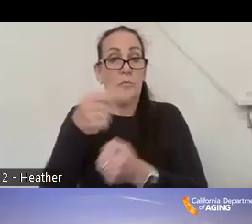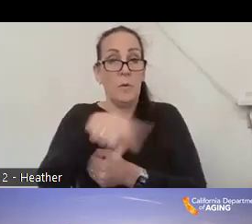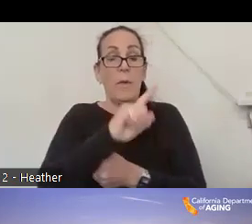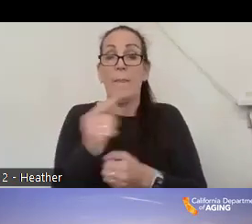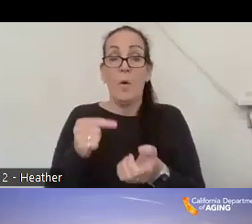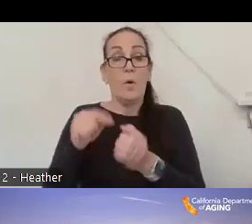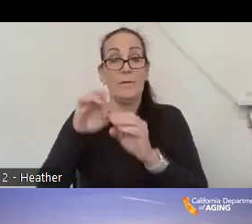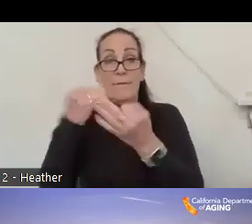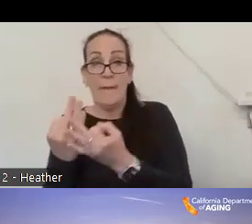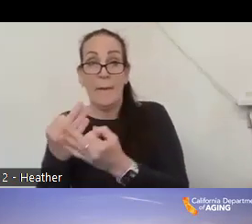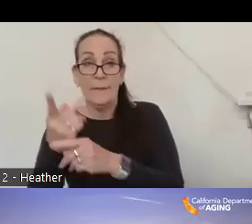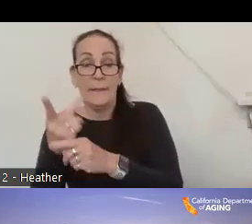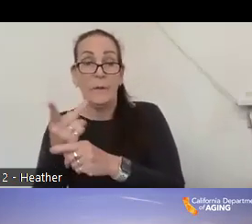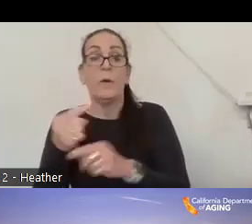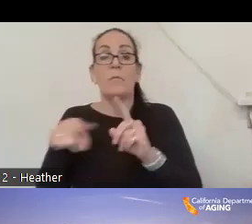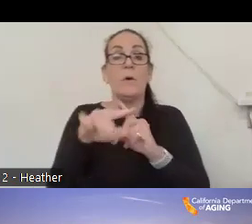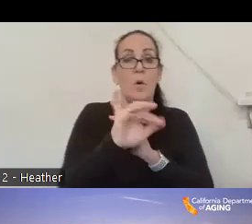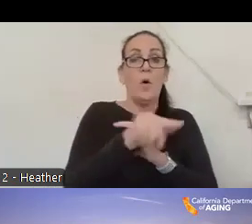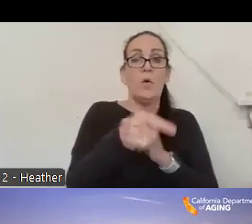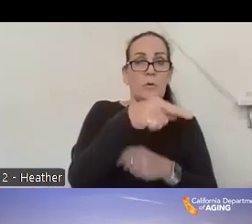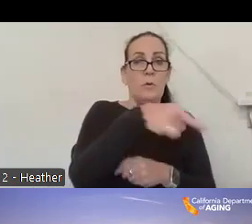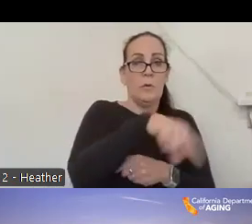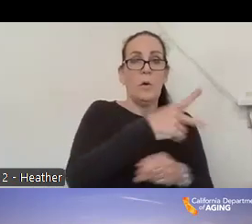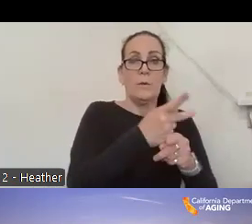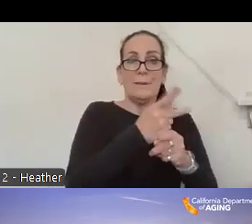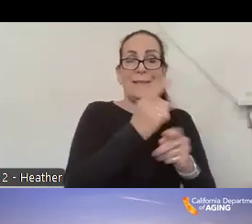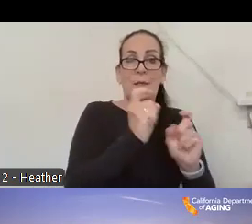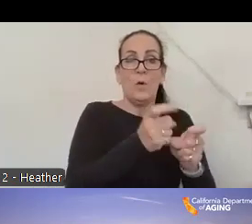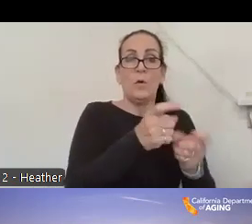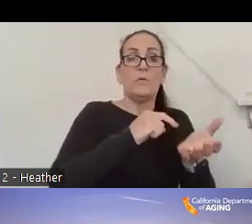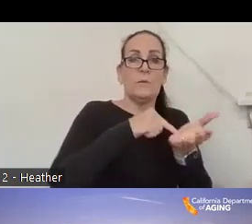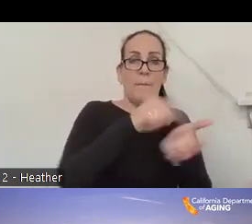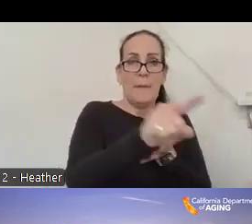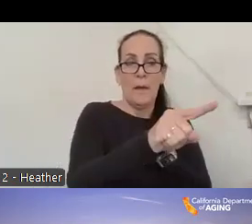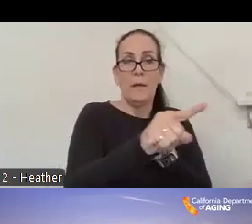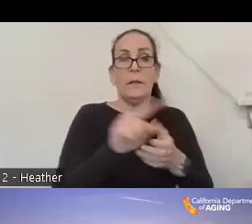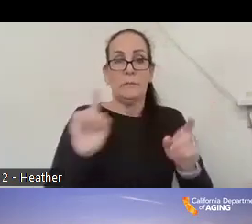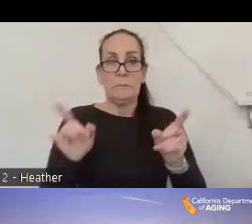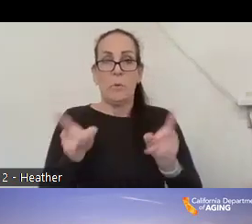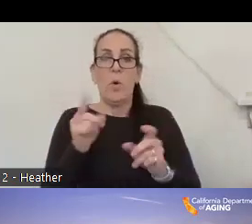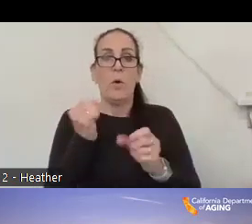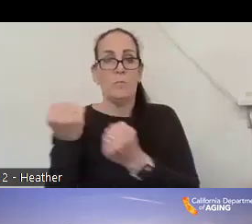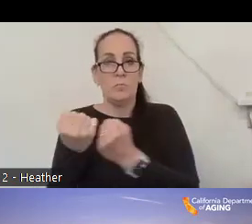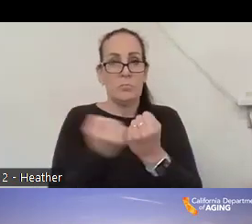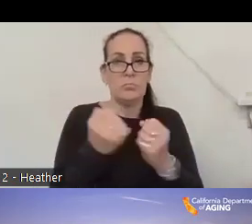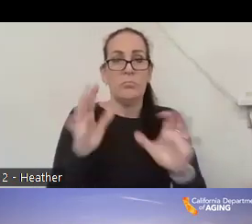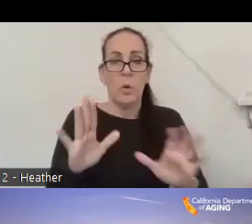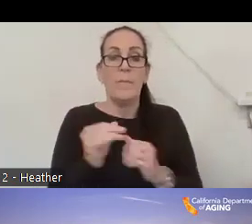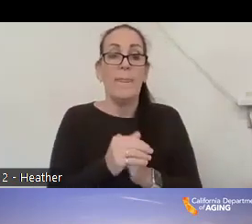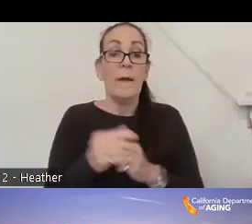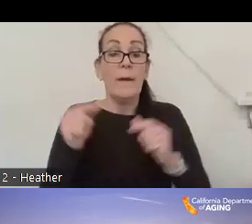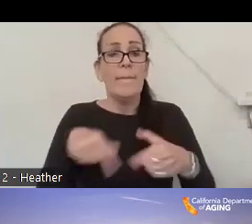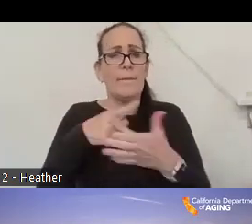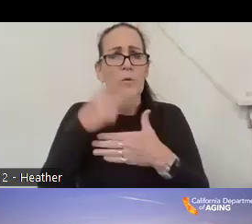So before we decided on what we were going to do as far as what that project would look like, there was a direct care